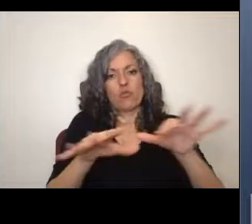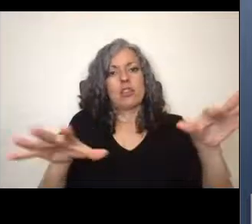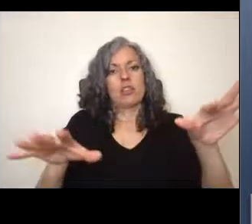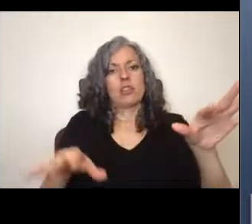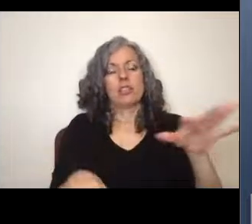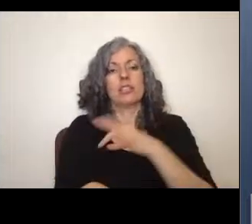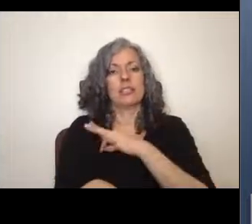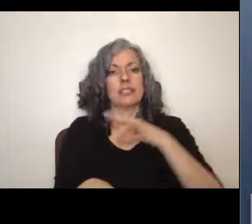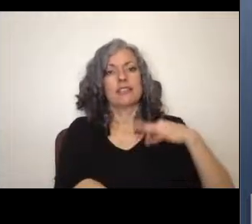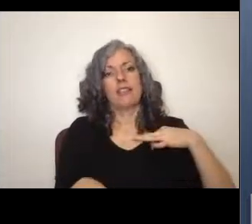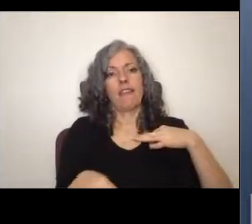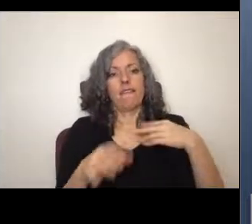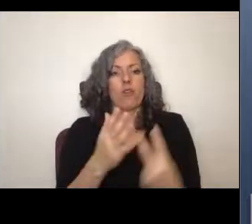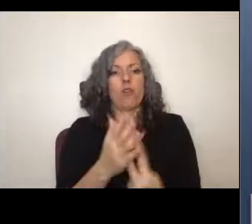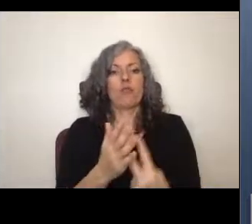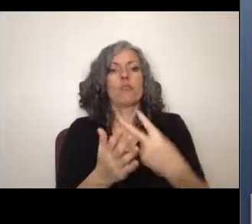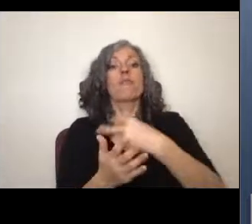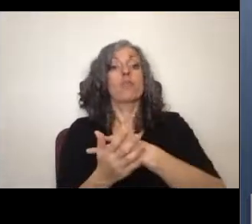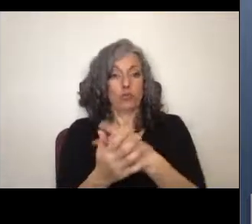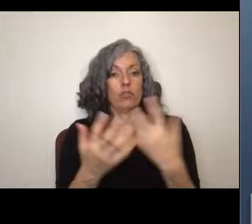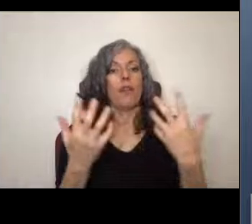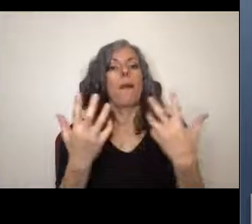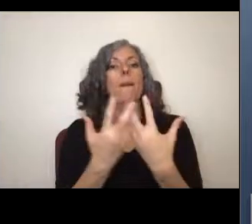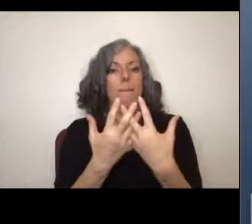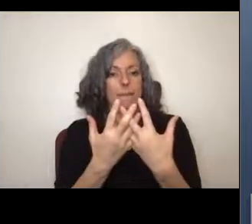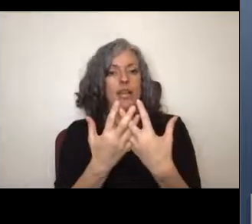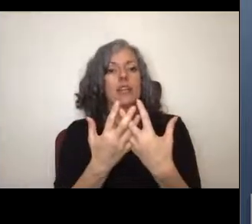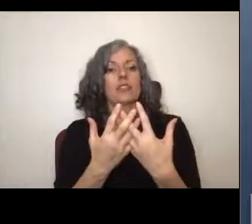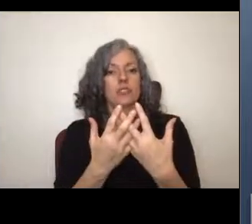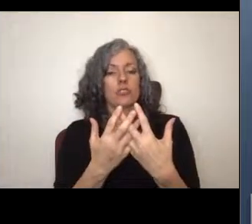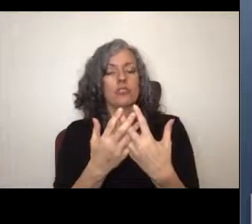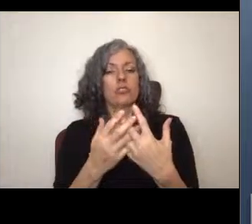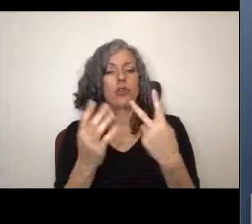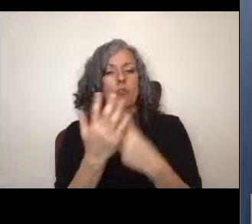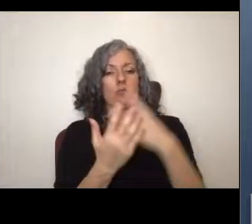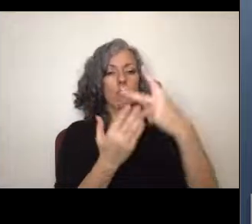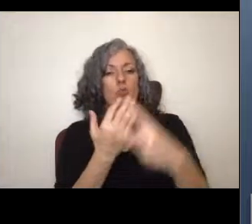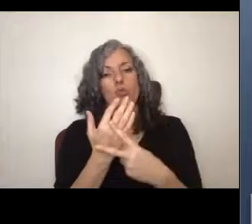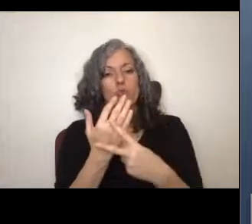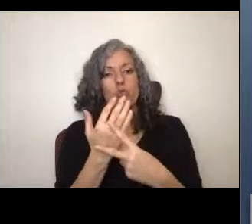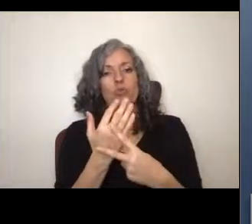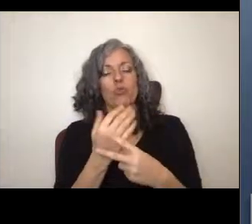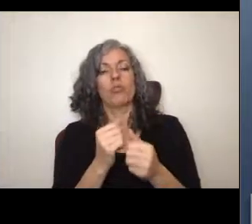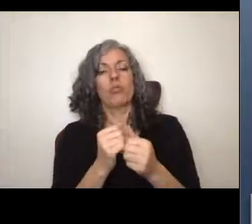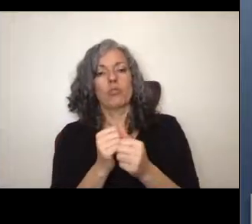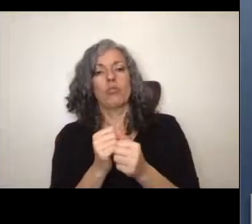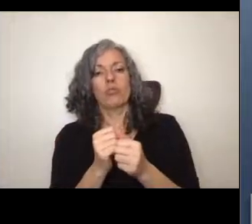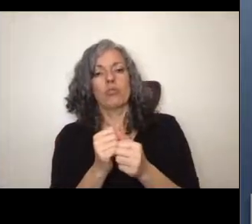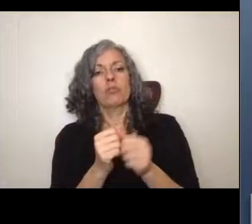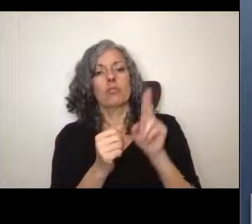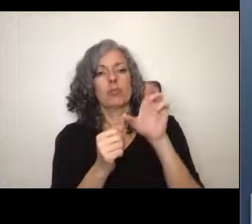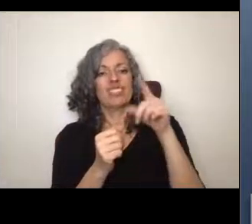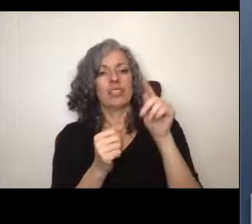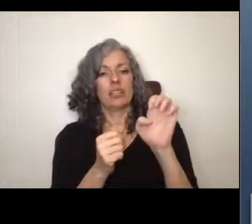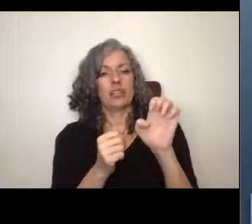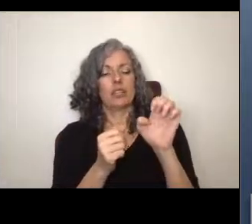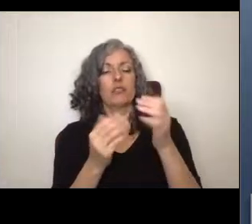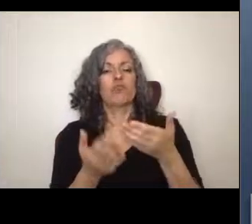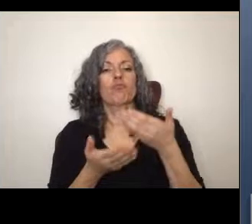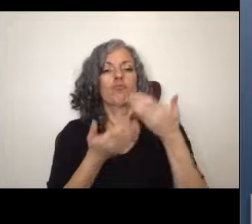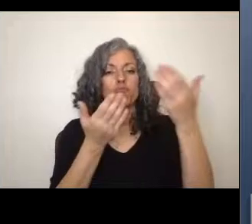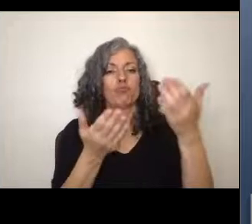and find them consistent with the transit and intercity rail capital program allocation policy and program update. Staff recommends approval.